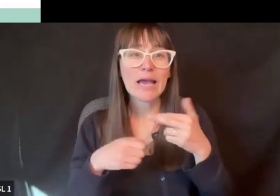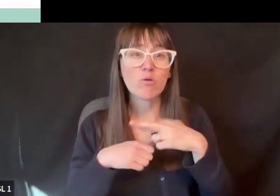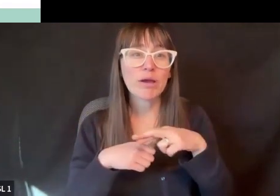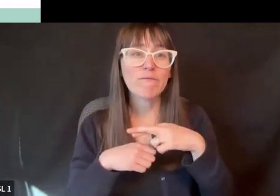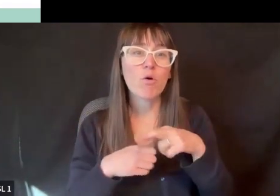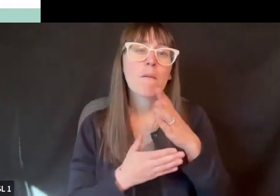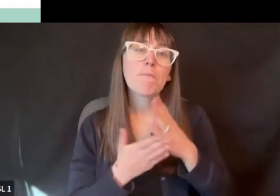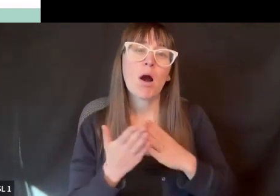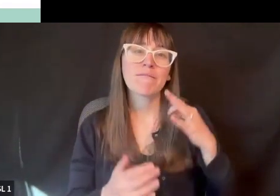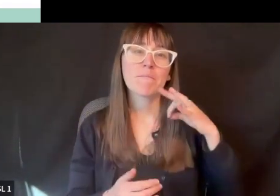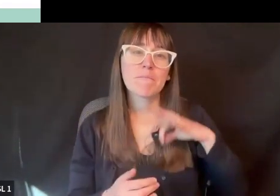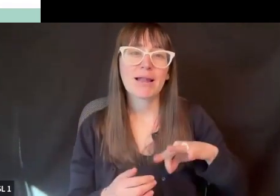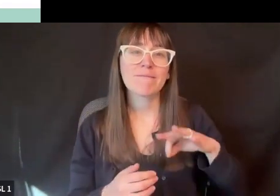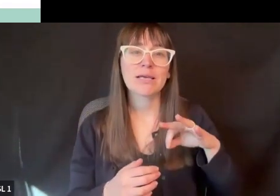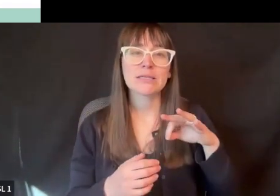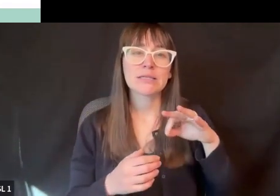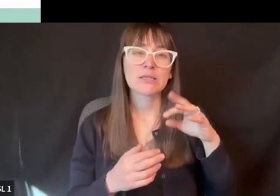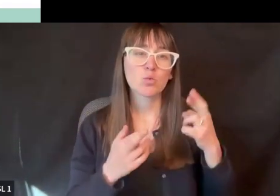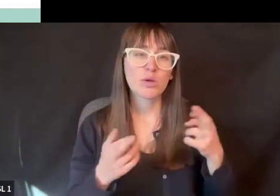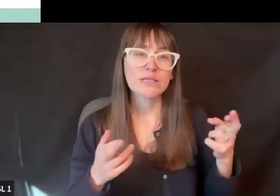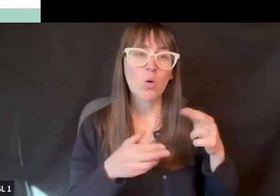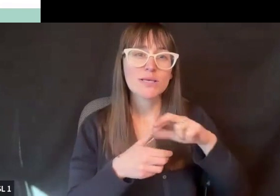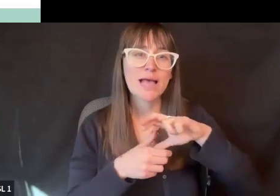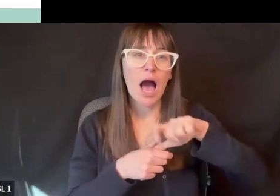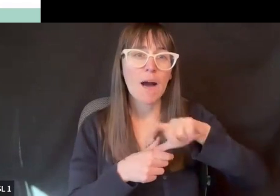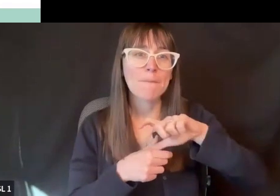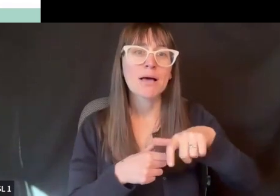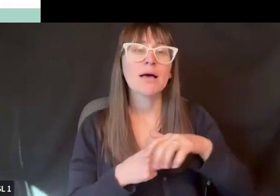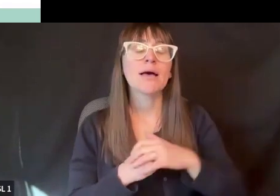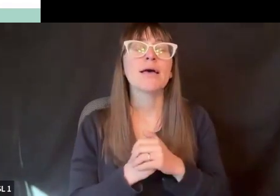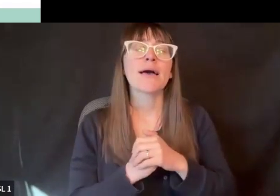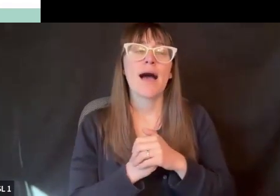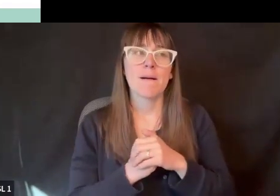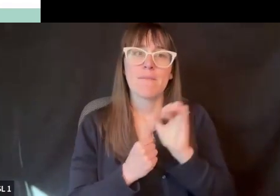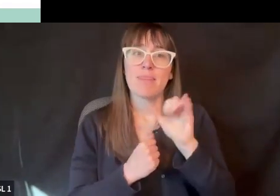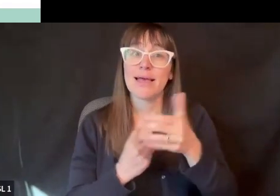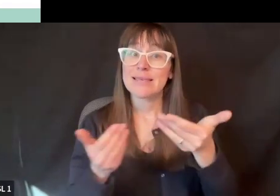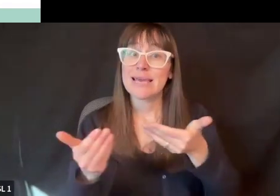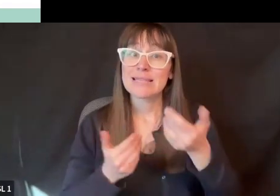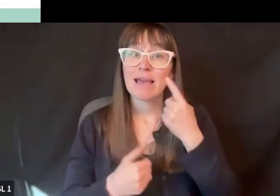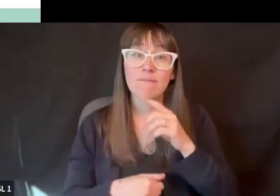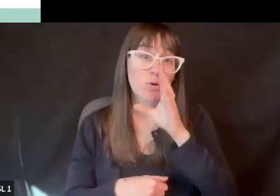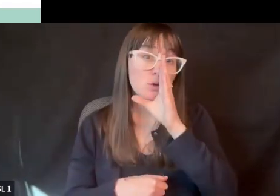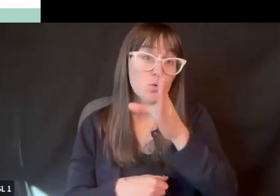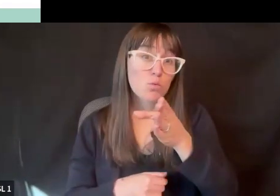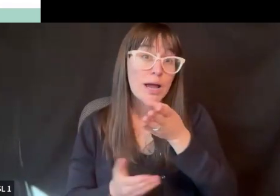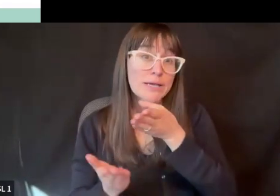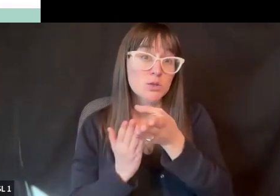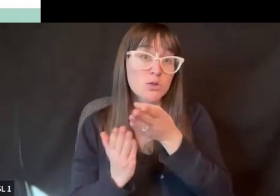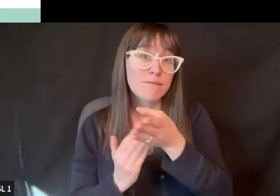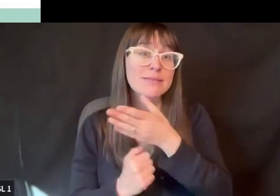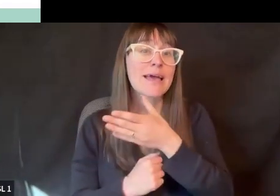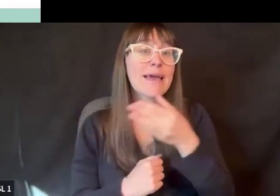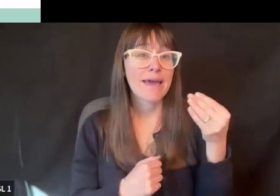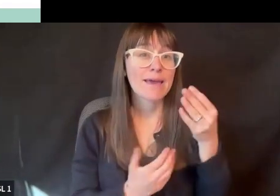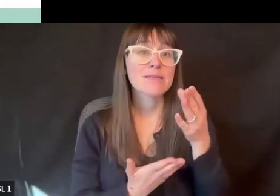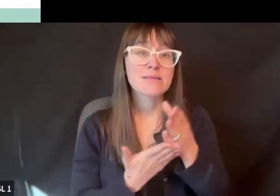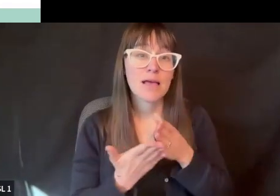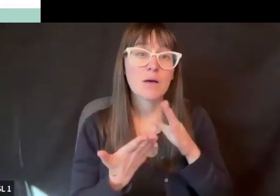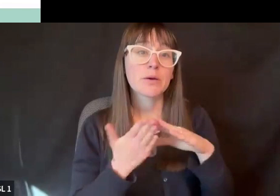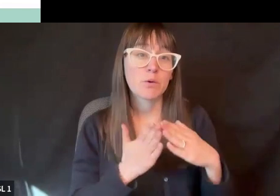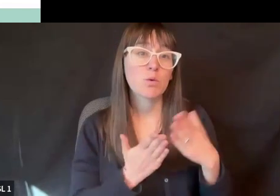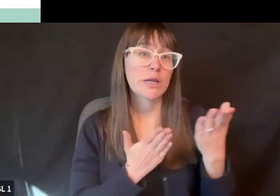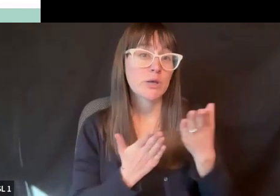Referral Unit, which is part of our Benefits and Resource Hub. And this provides intakes for our direct services that I mentioned,